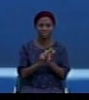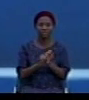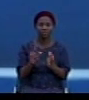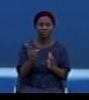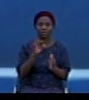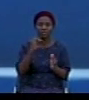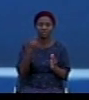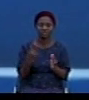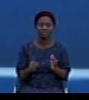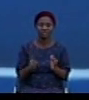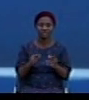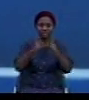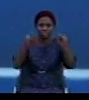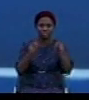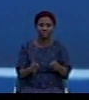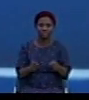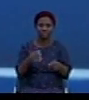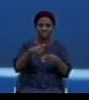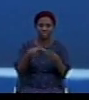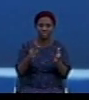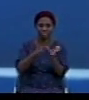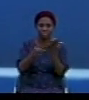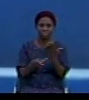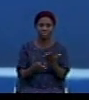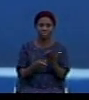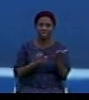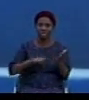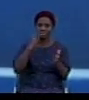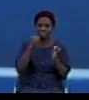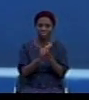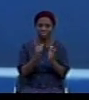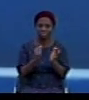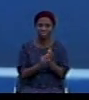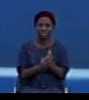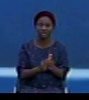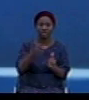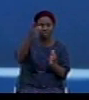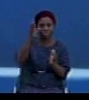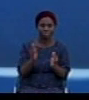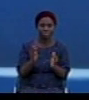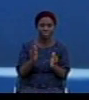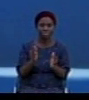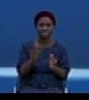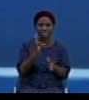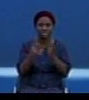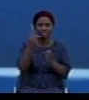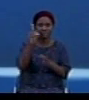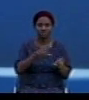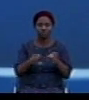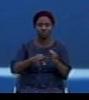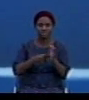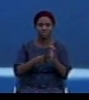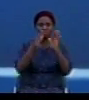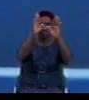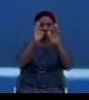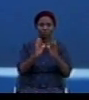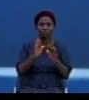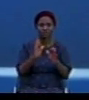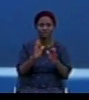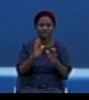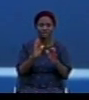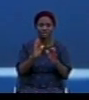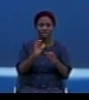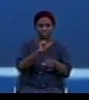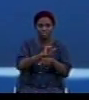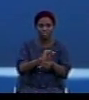pulpit. And if you could do this miracle, I'm going to testify. That Thursday happened to be Thursday power night. I